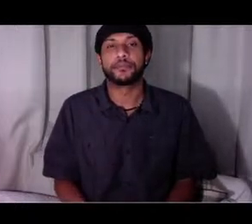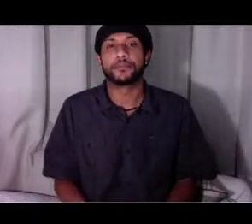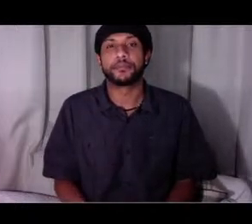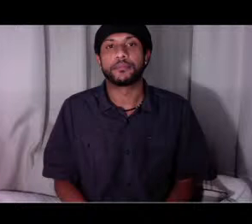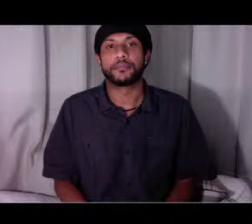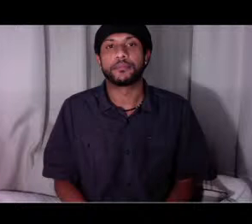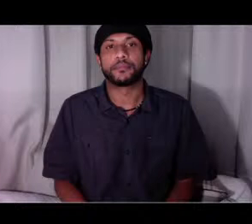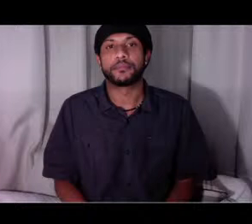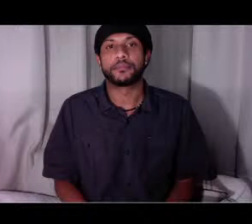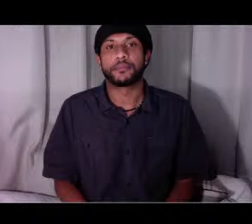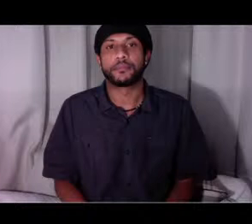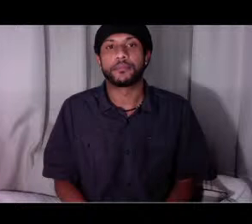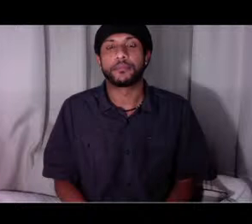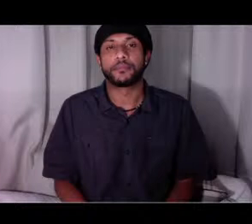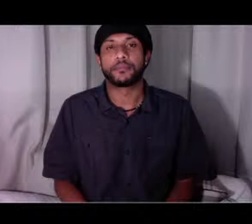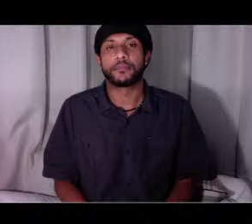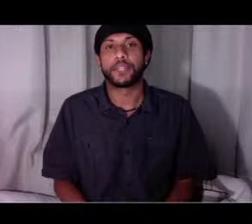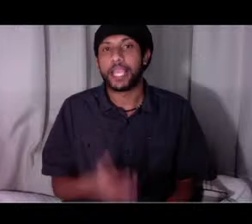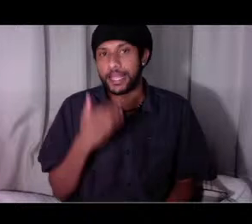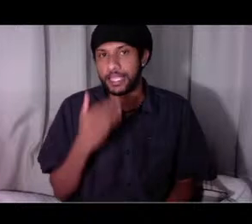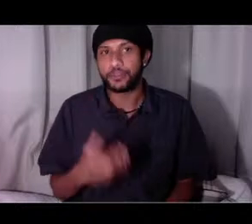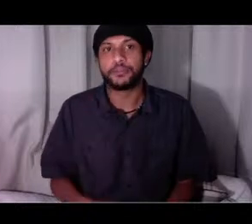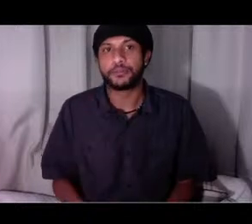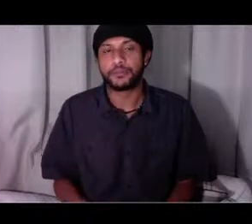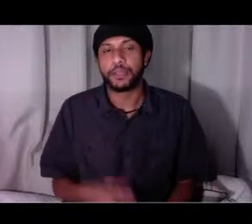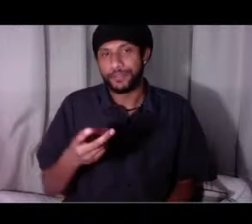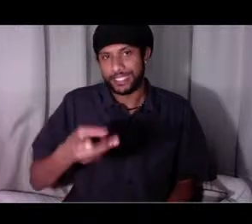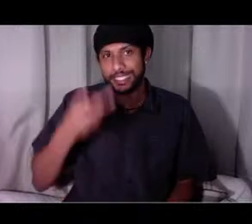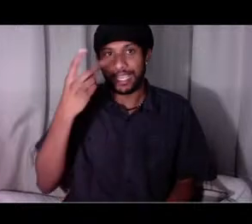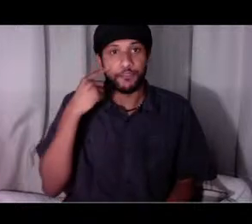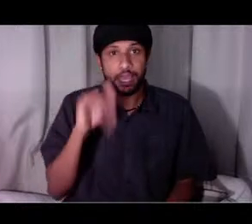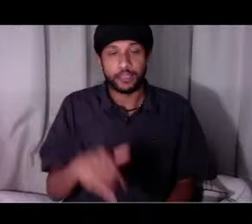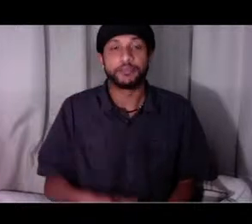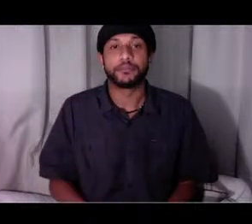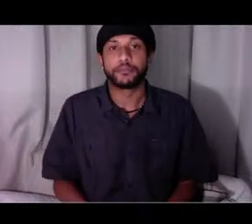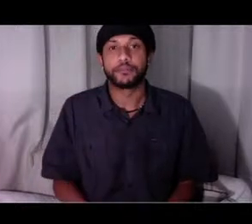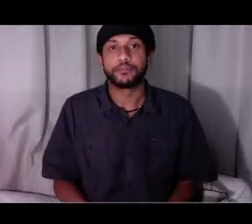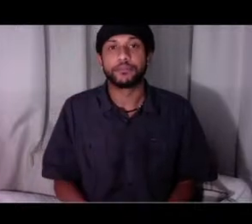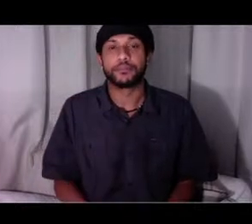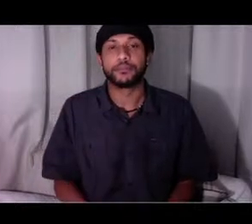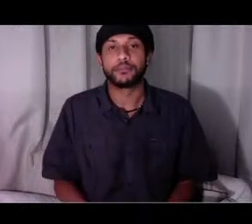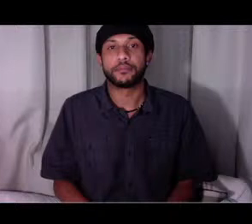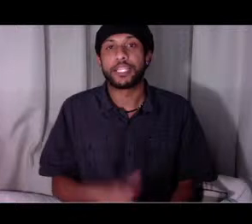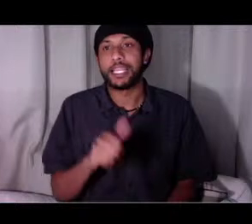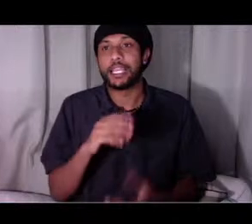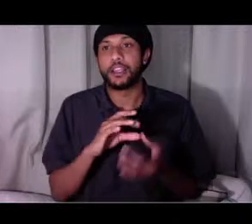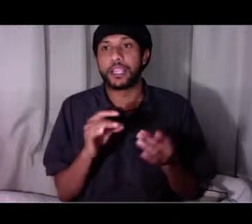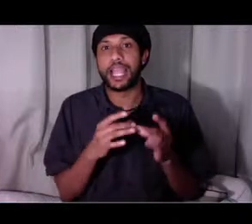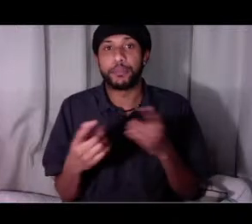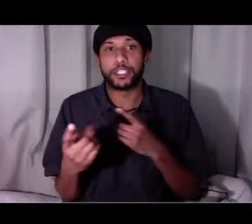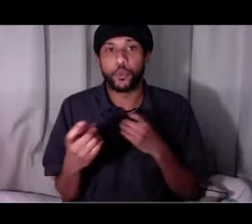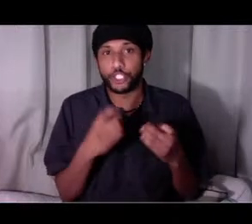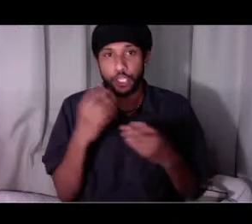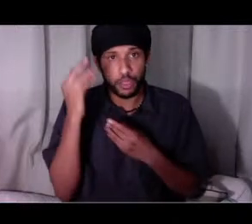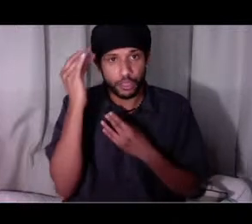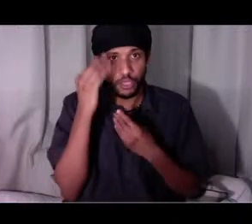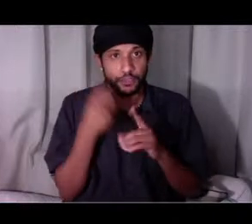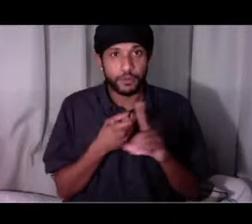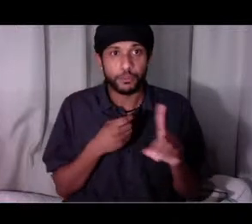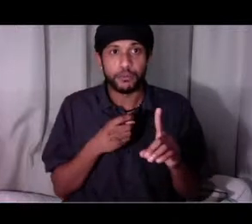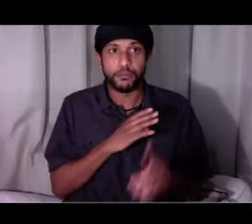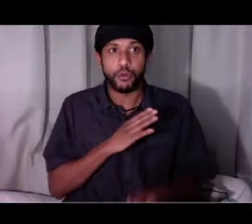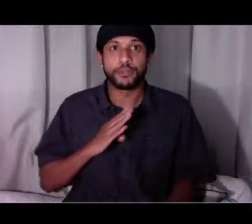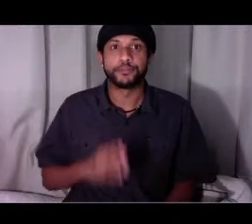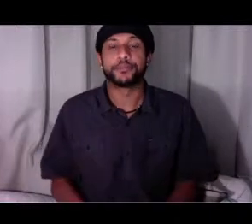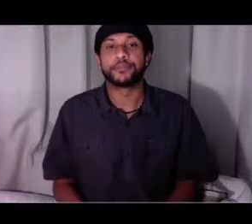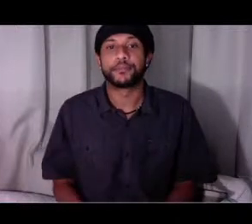motion Wonder thank you Frank we' got a second for that any other comments questions thoughts feedback from the